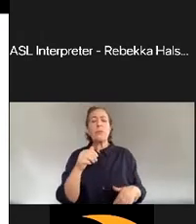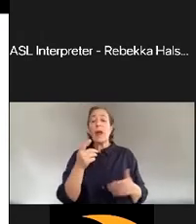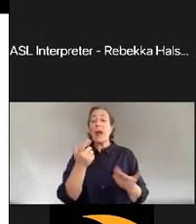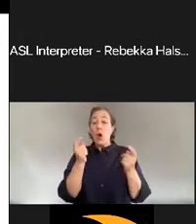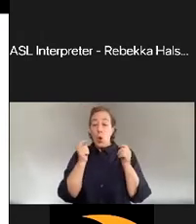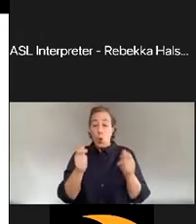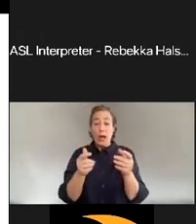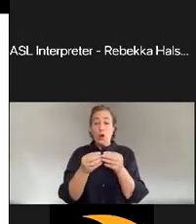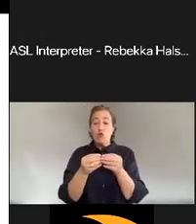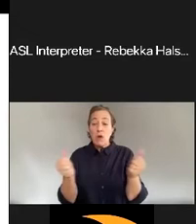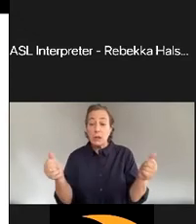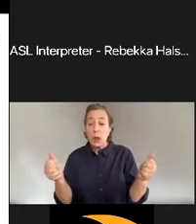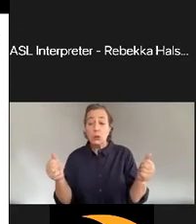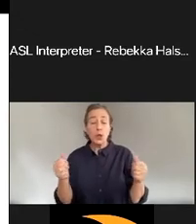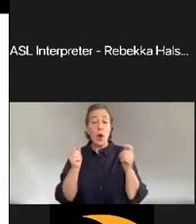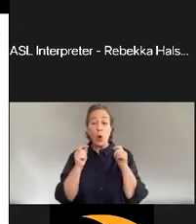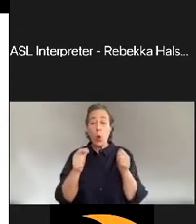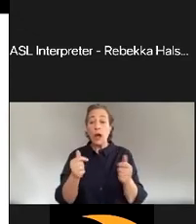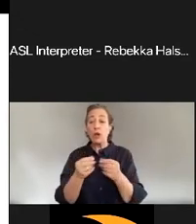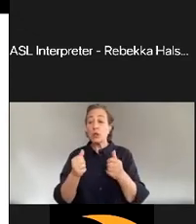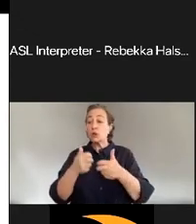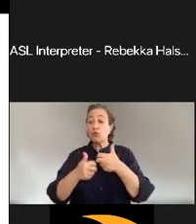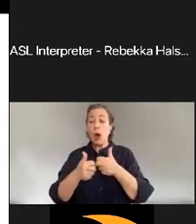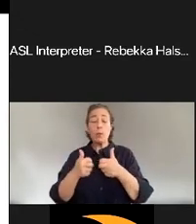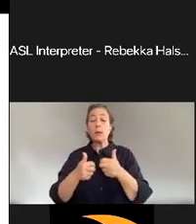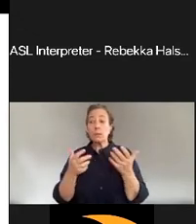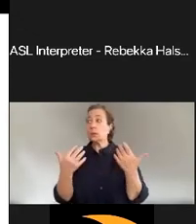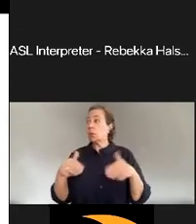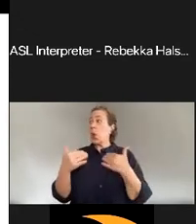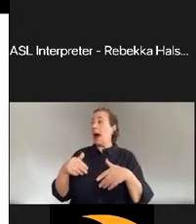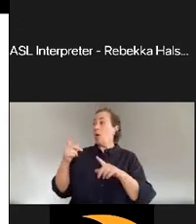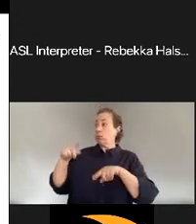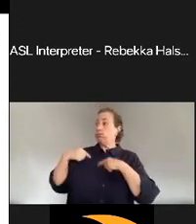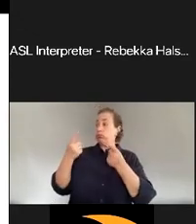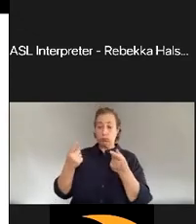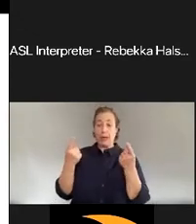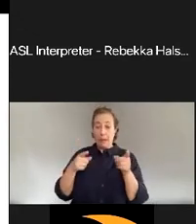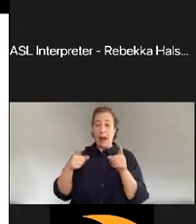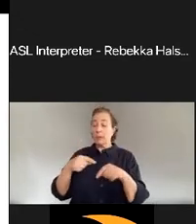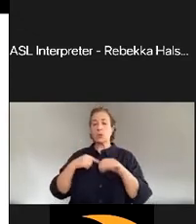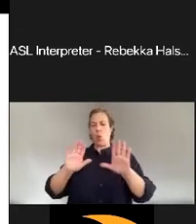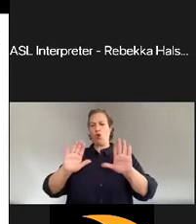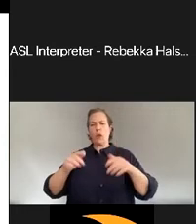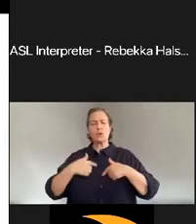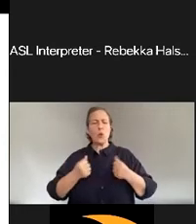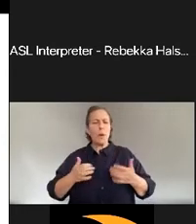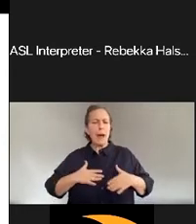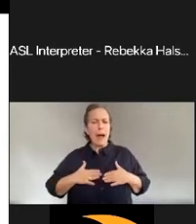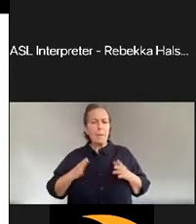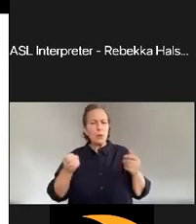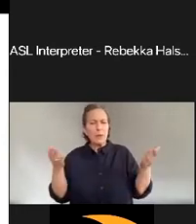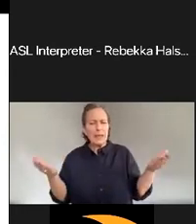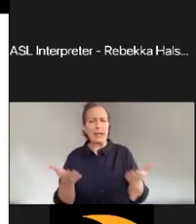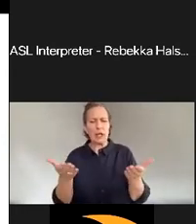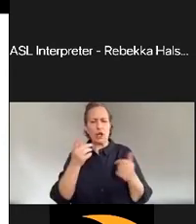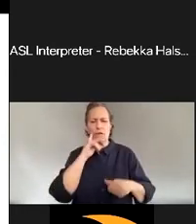of problems is really incredible. And so I just wanted to just say that I'm really happy to be here for that reason in